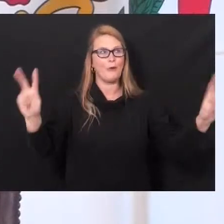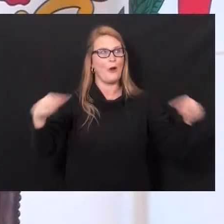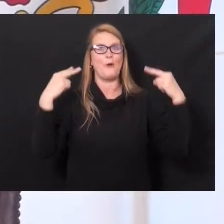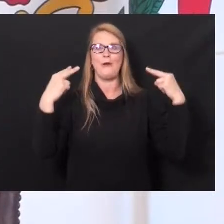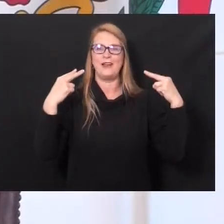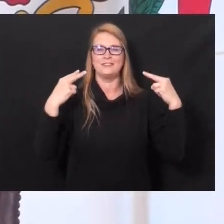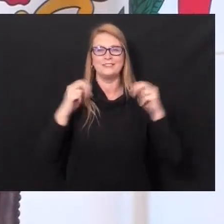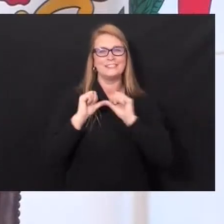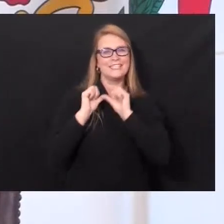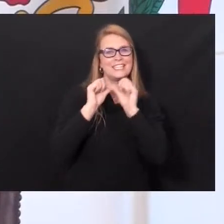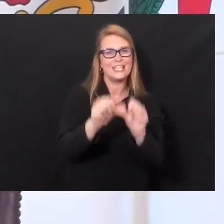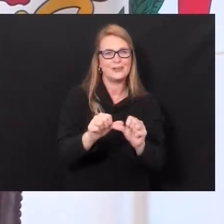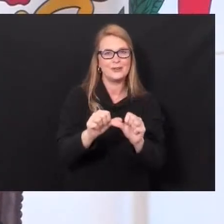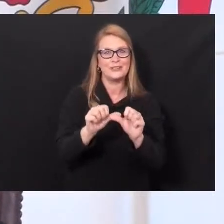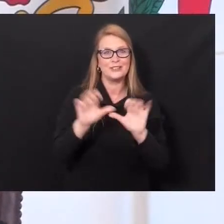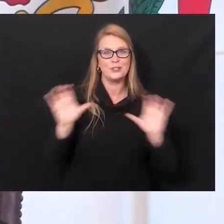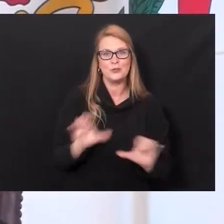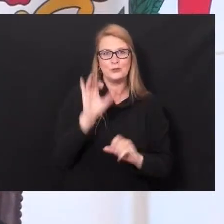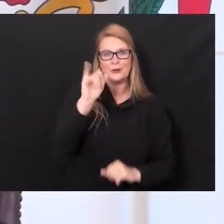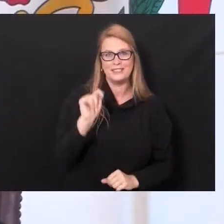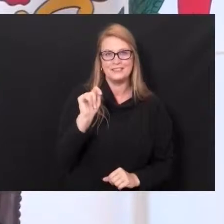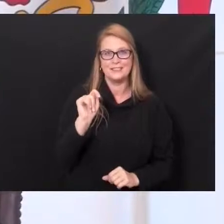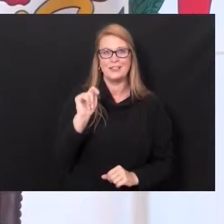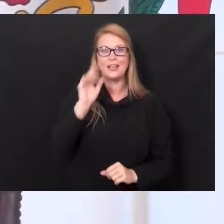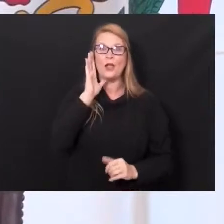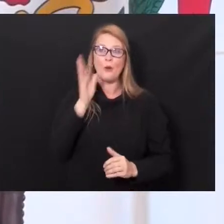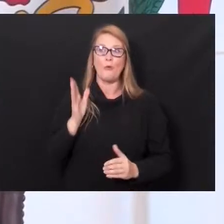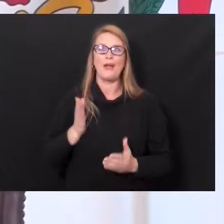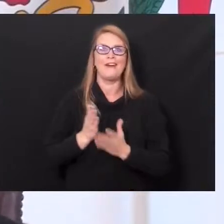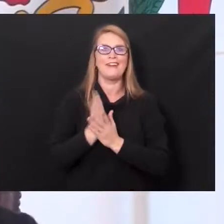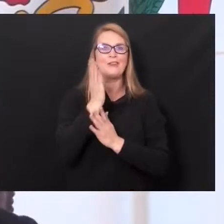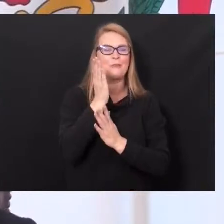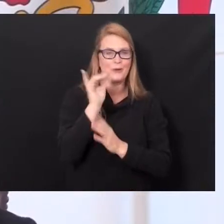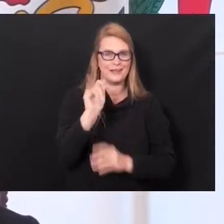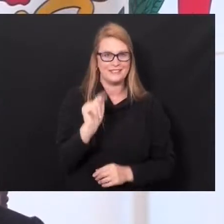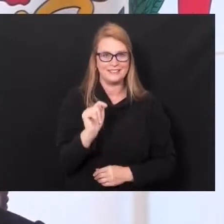it. Stay on guard, and we'll get up that steep part of that